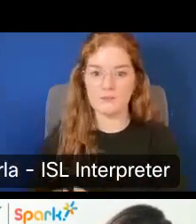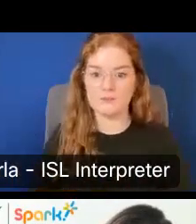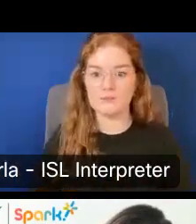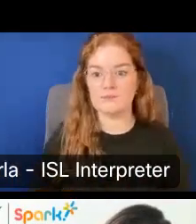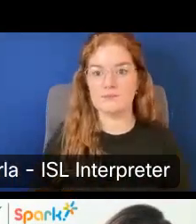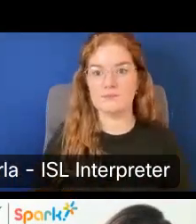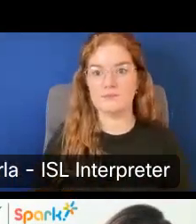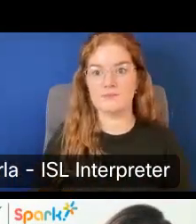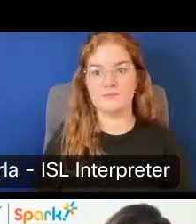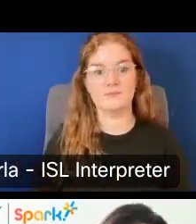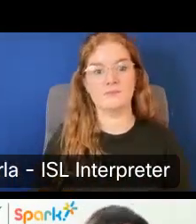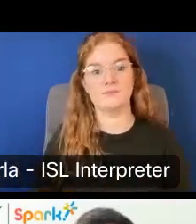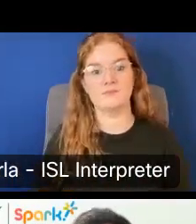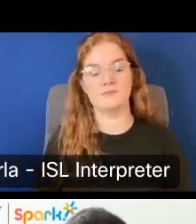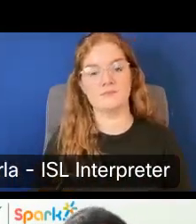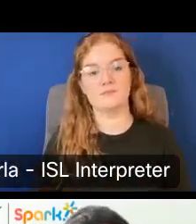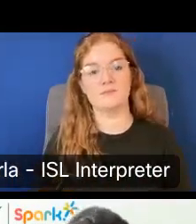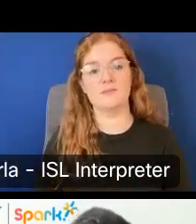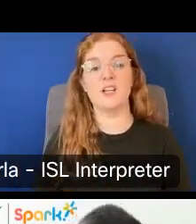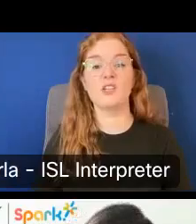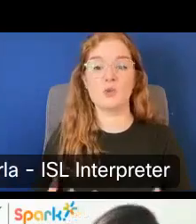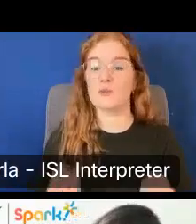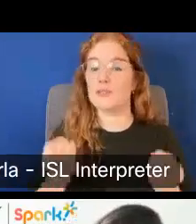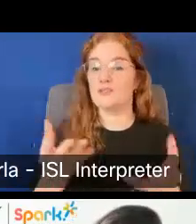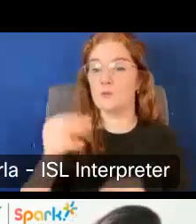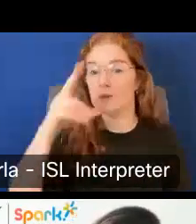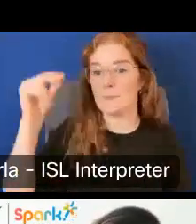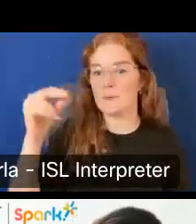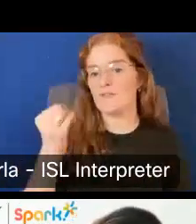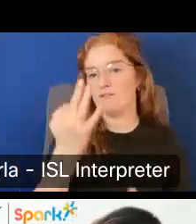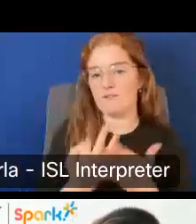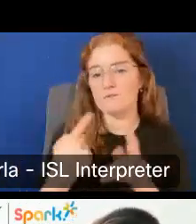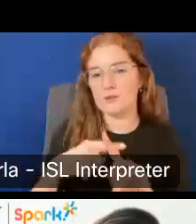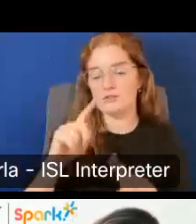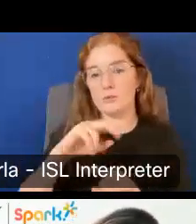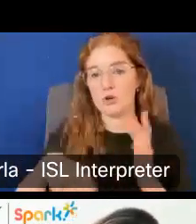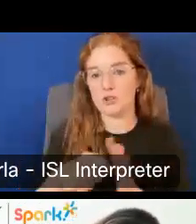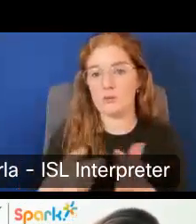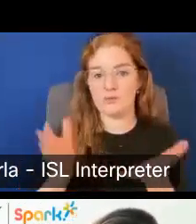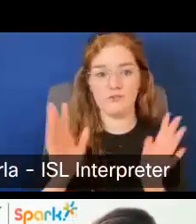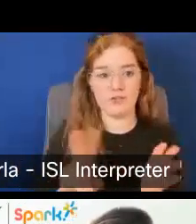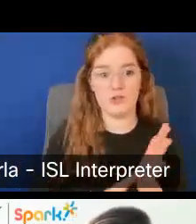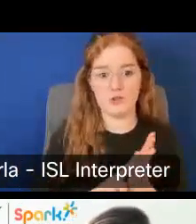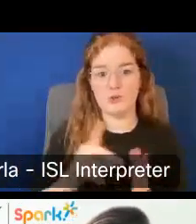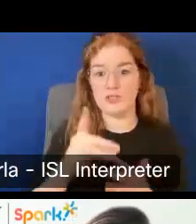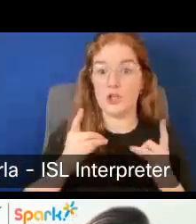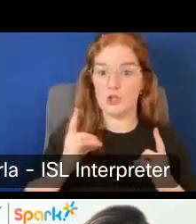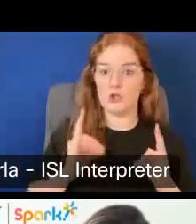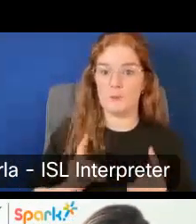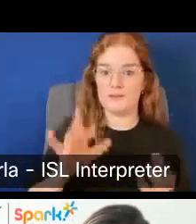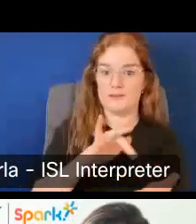So next slide, thanks. So I'm going to give you some examples of a couple of different projects where we've used human-centered